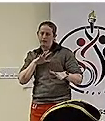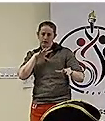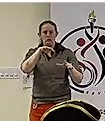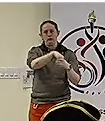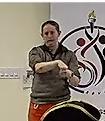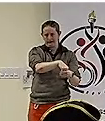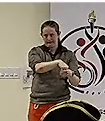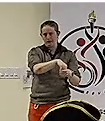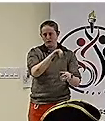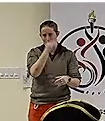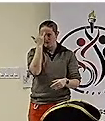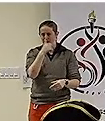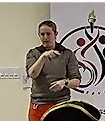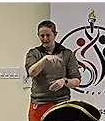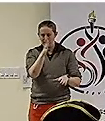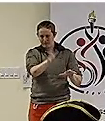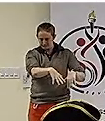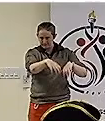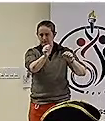doing it this way.